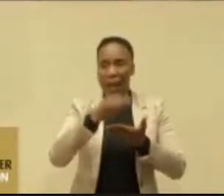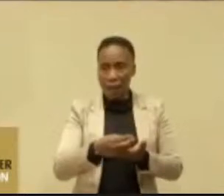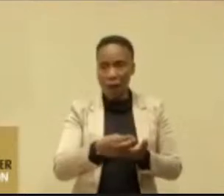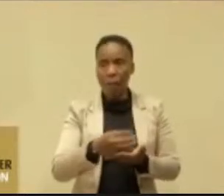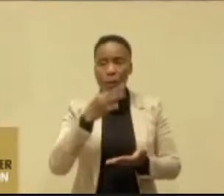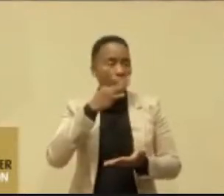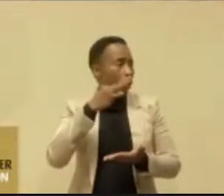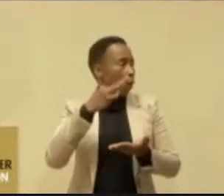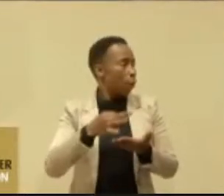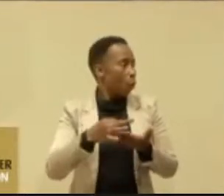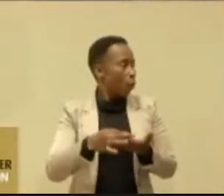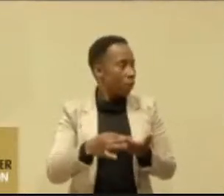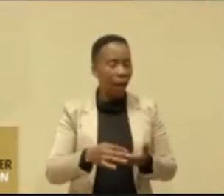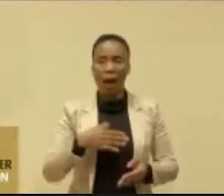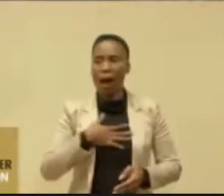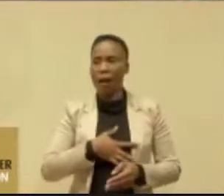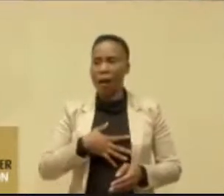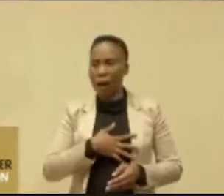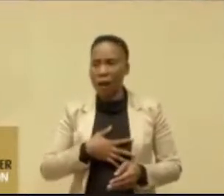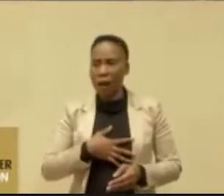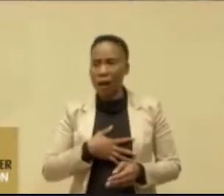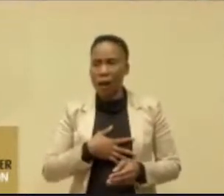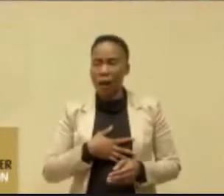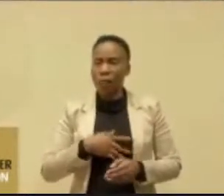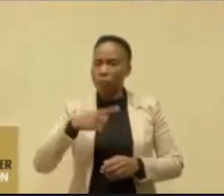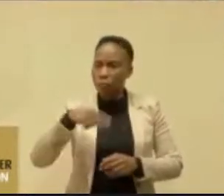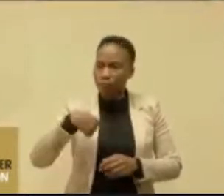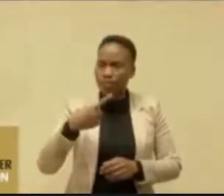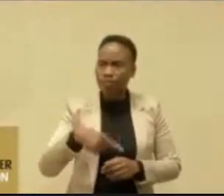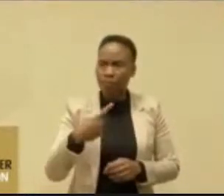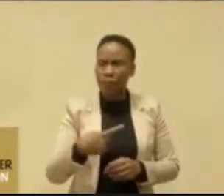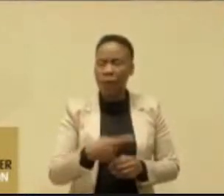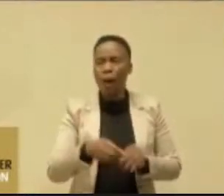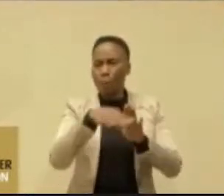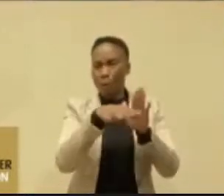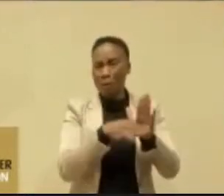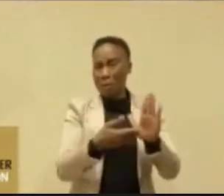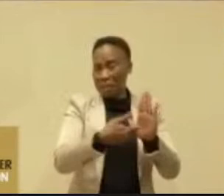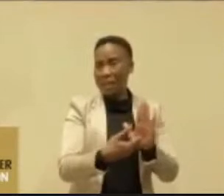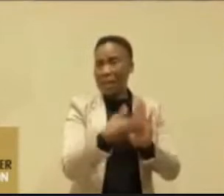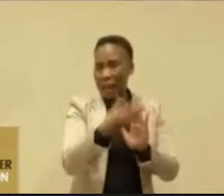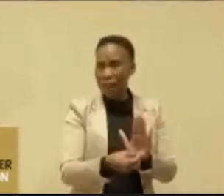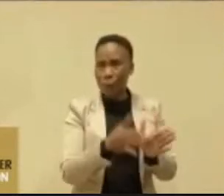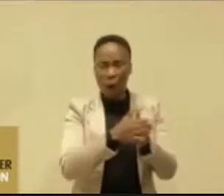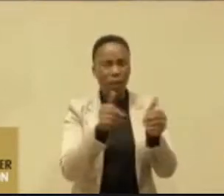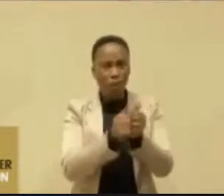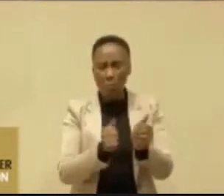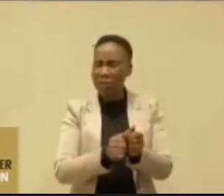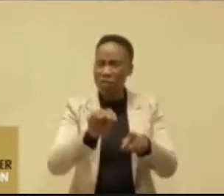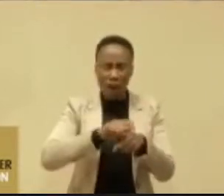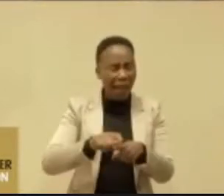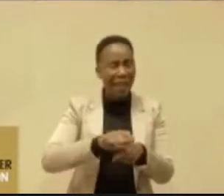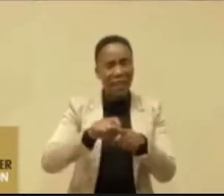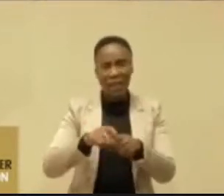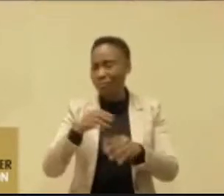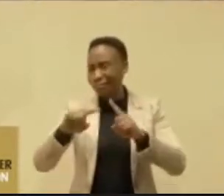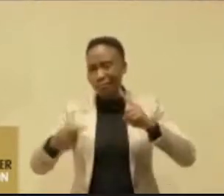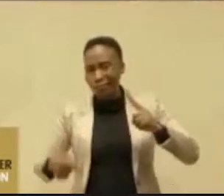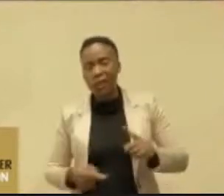because i feel that it can't happen that continuously we have such programs the workshop or the training